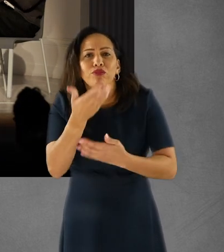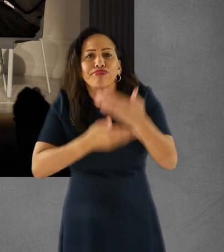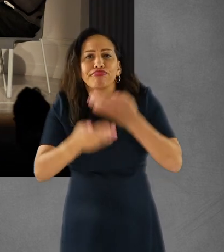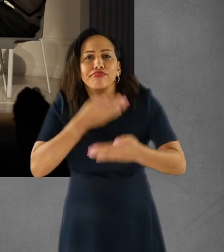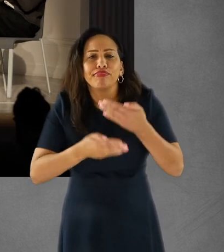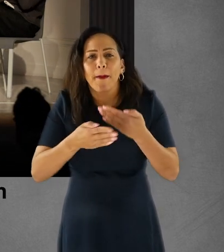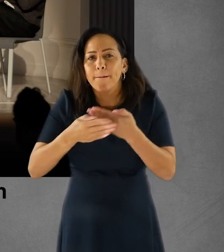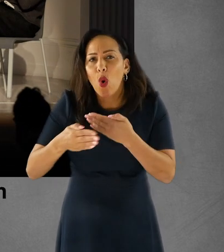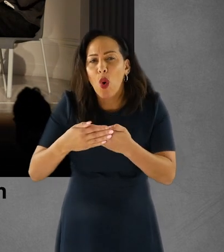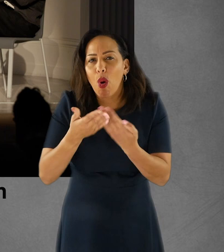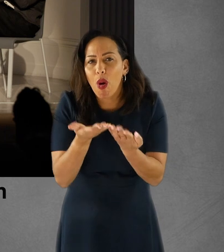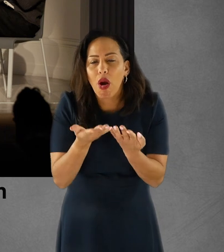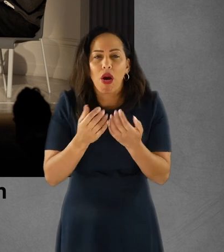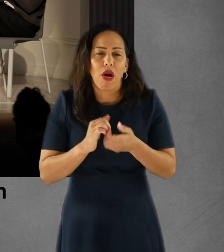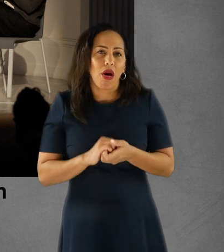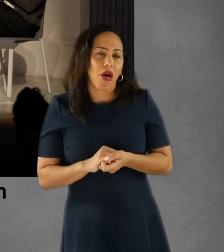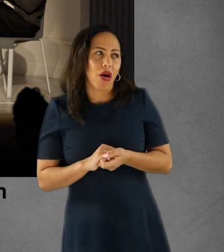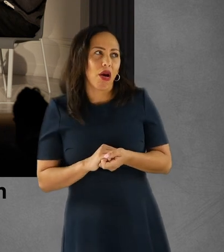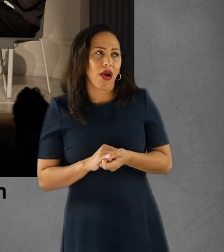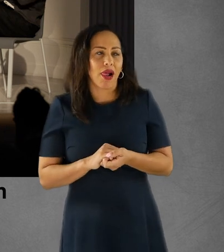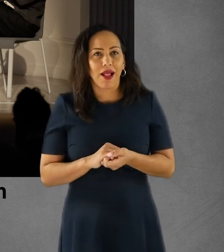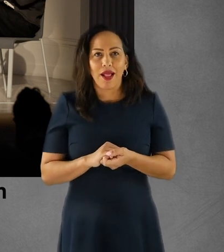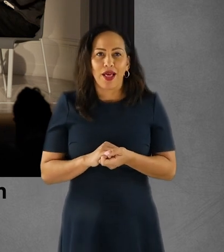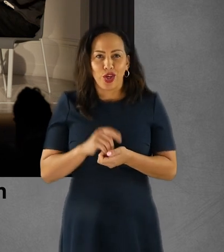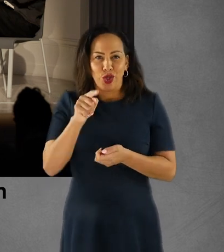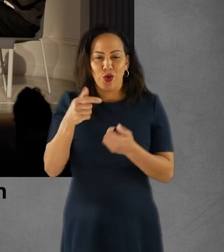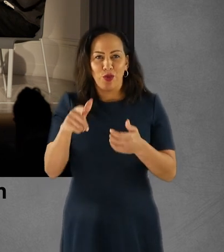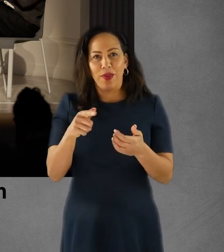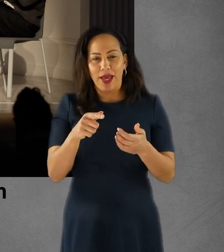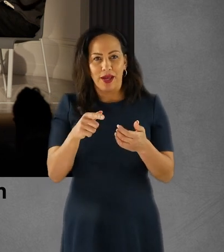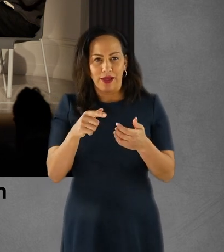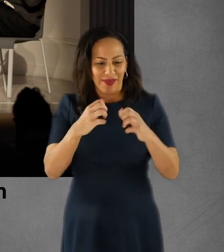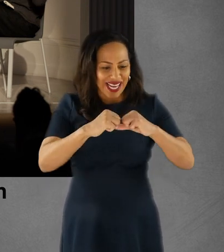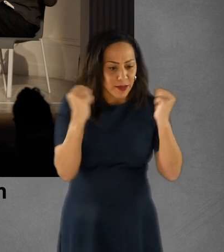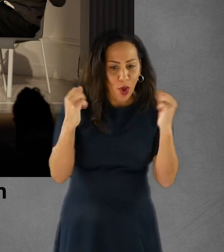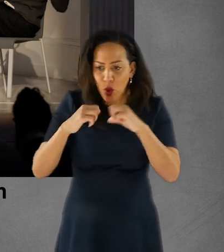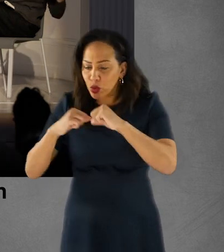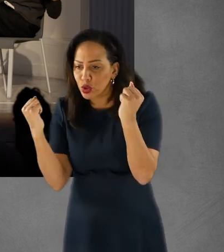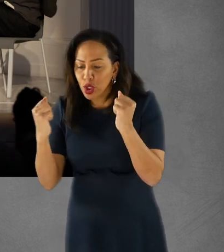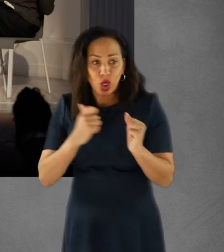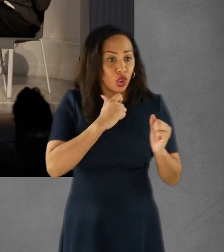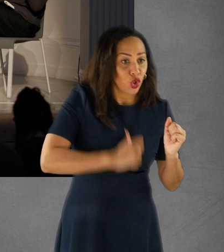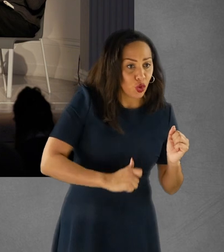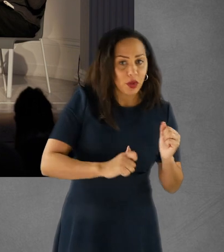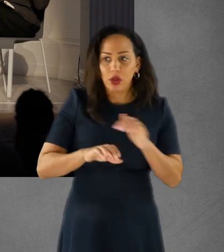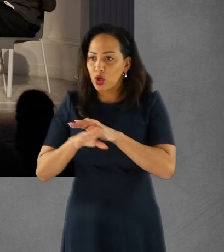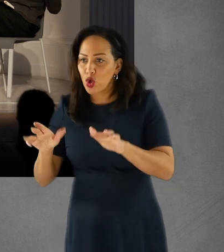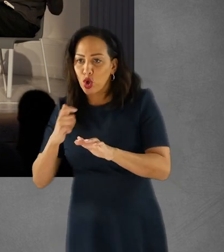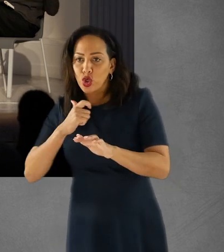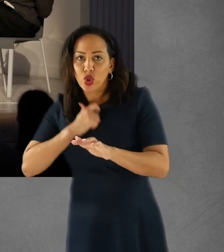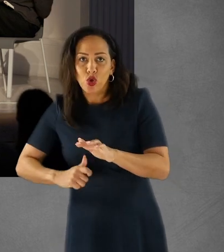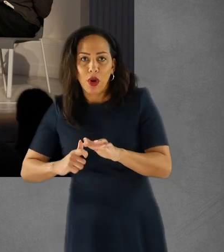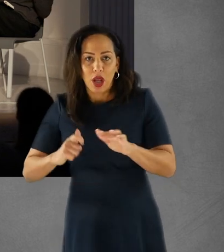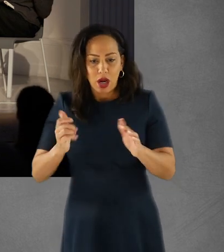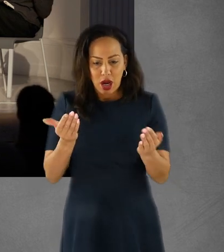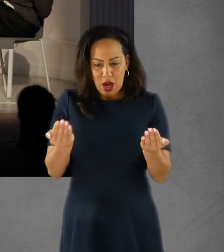those relationships between the human and non-human in order to place them in a continuum rather than a